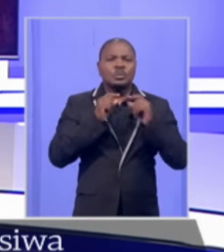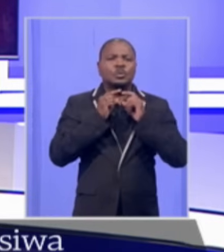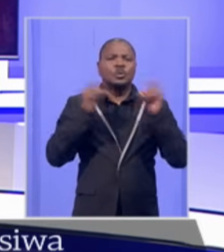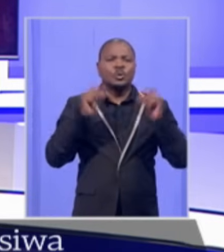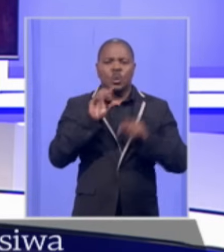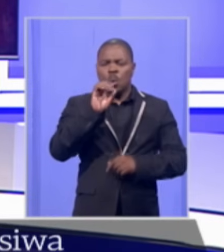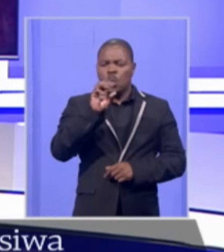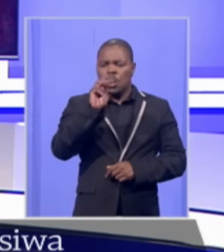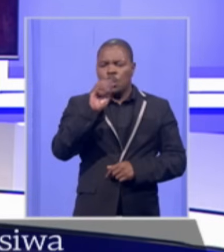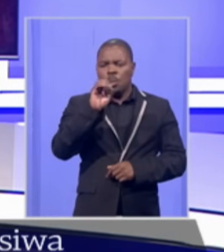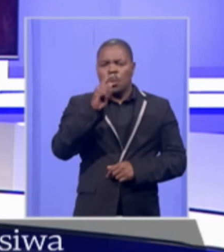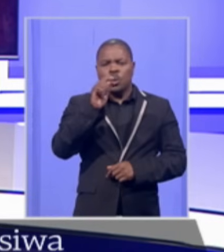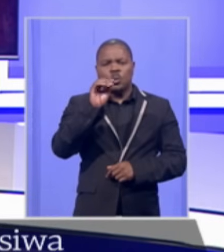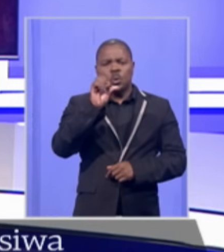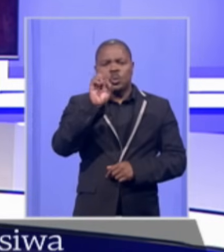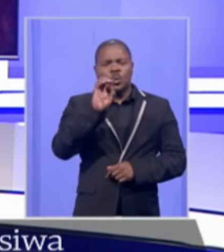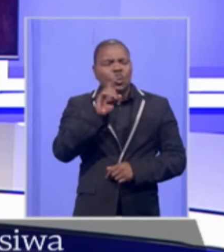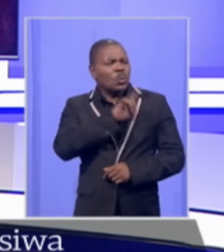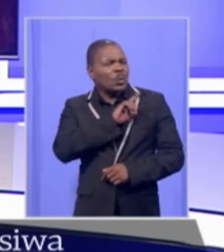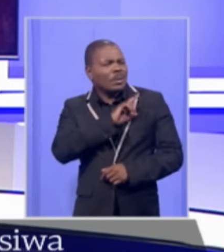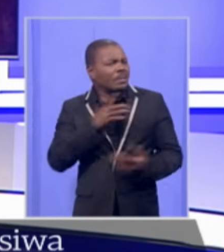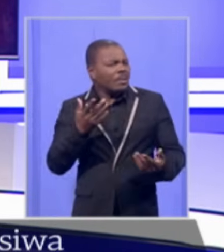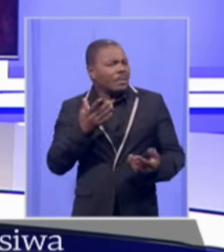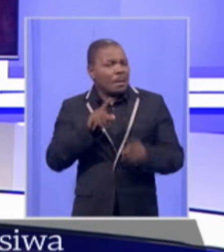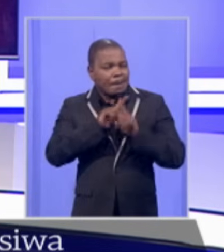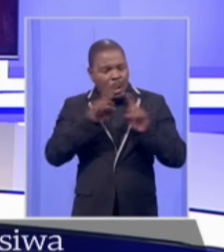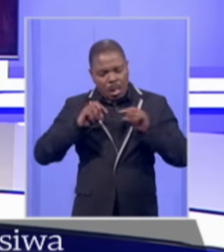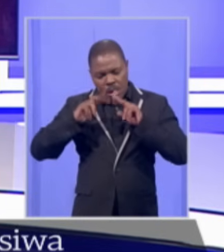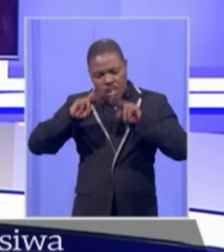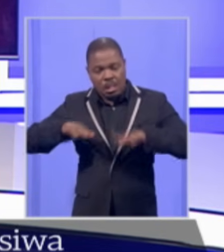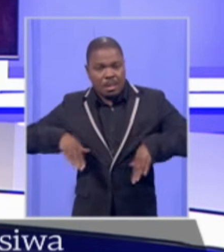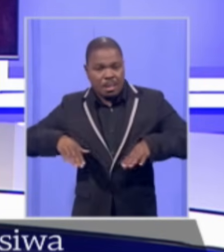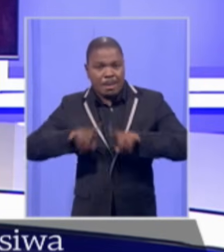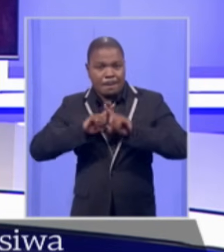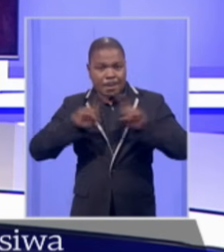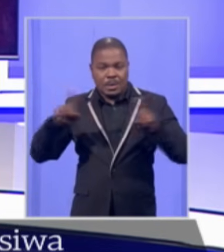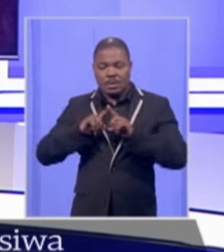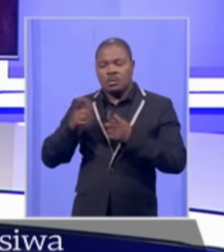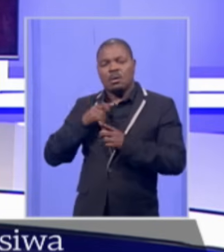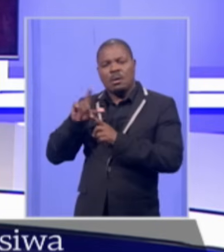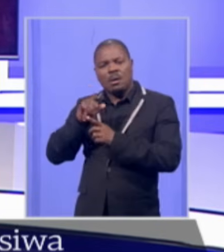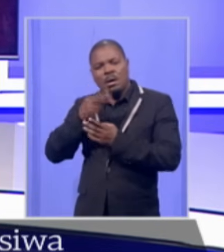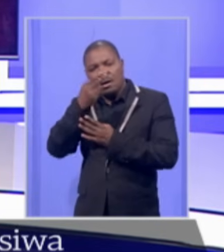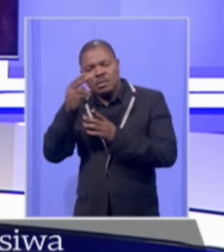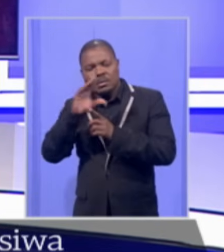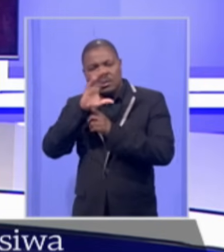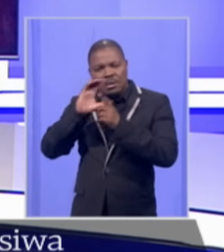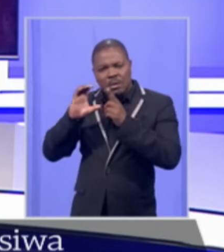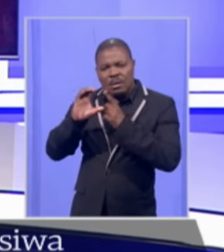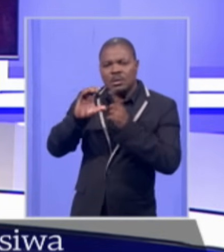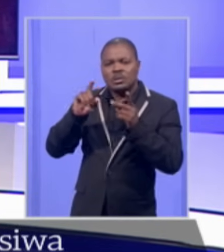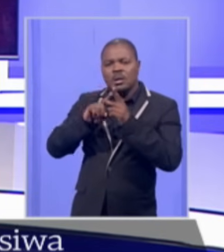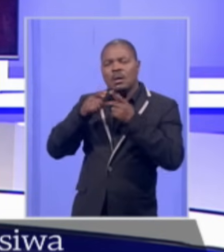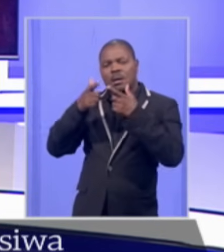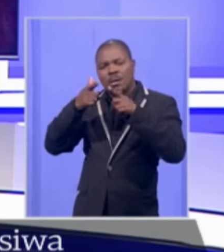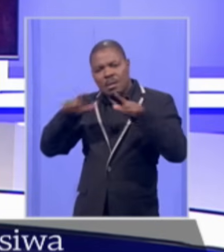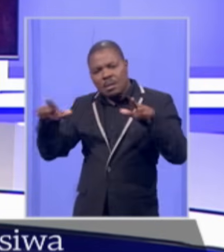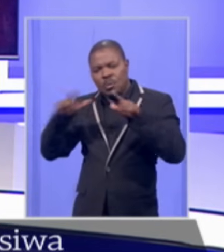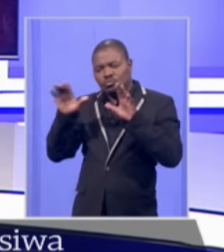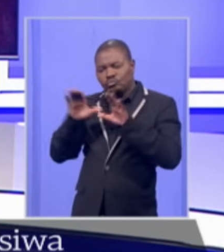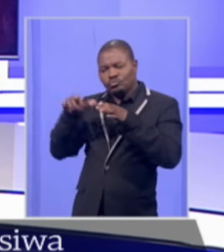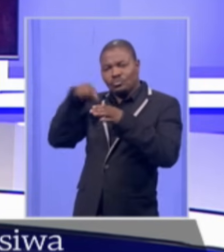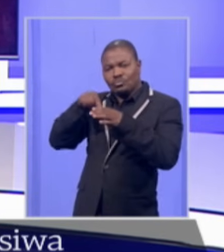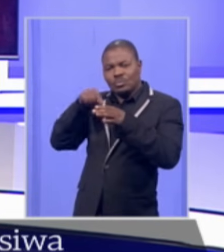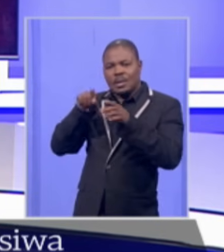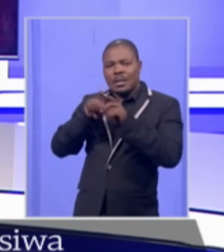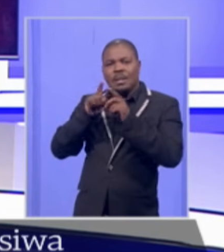Le fa dintlha tsa dipatlisiso tseo di ise di thalwe, Komišene ya Setso, Tumelo le Diteme, Komišene ya Tekano ya Bong le